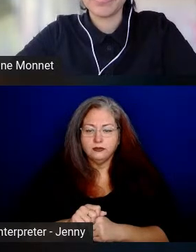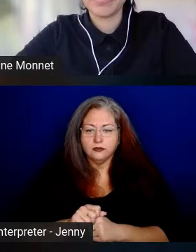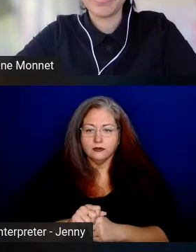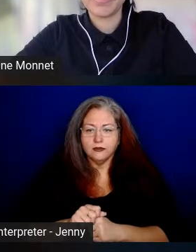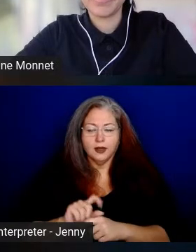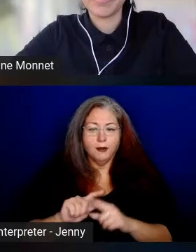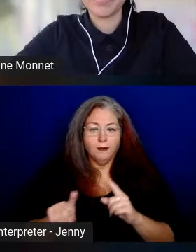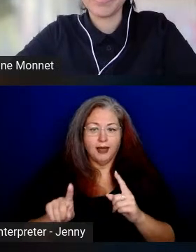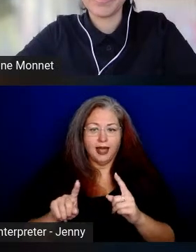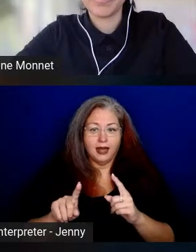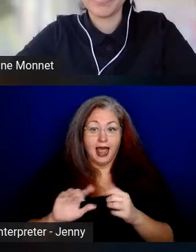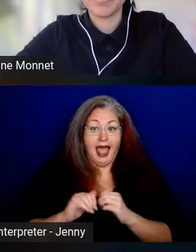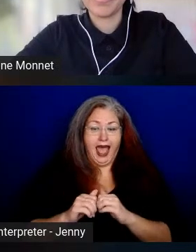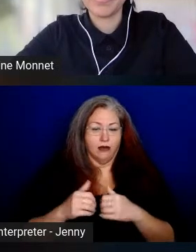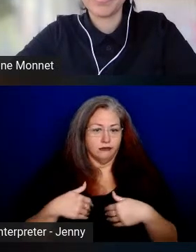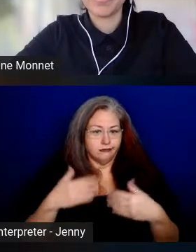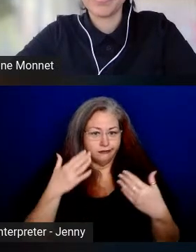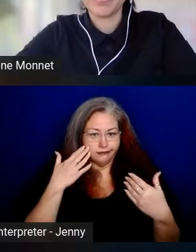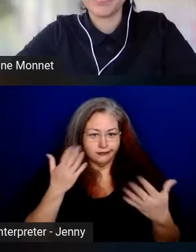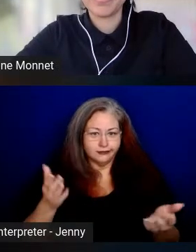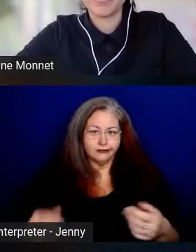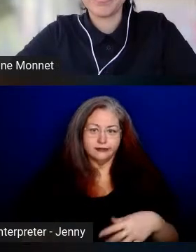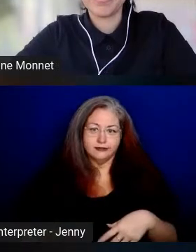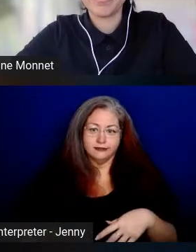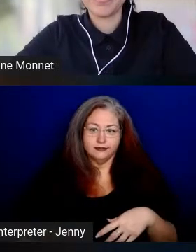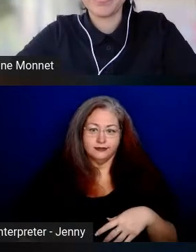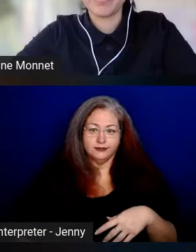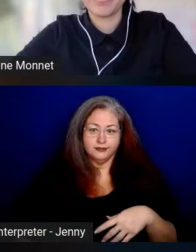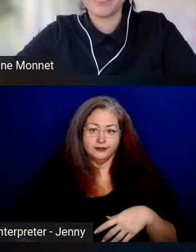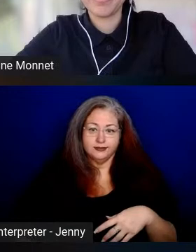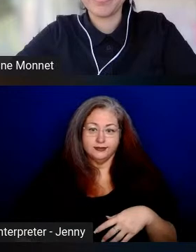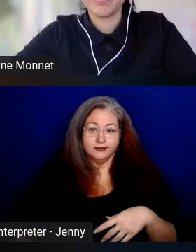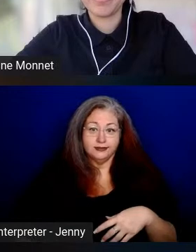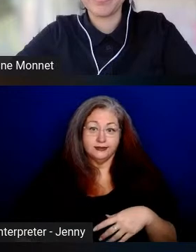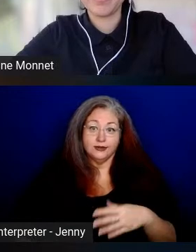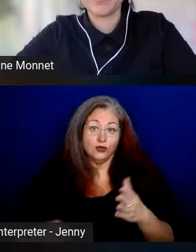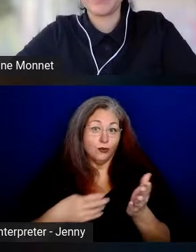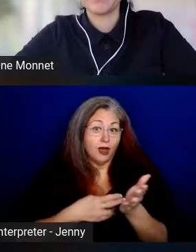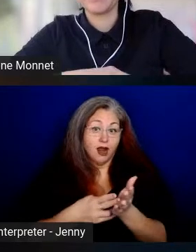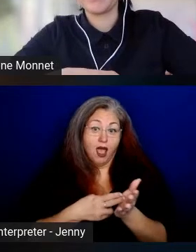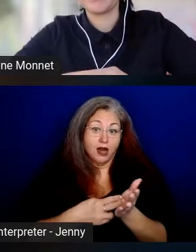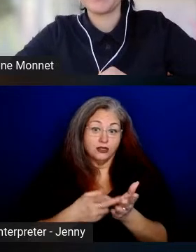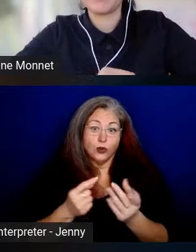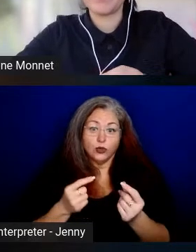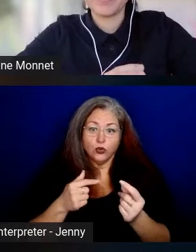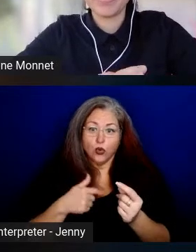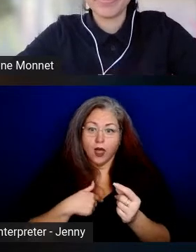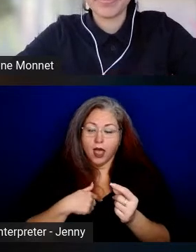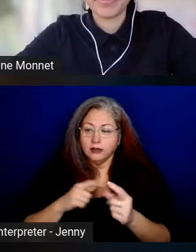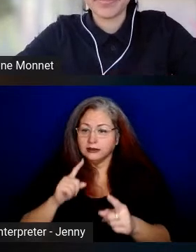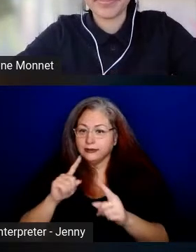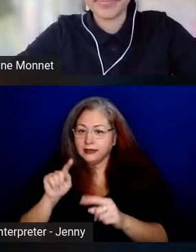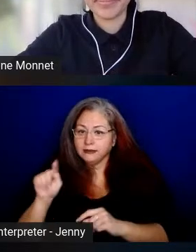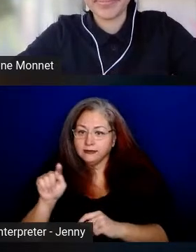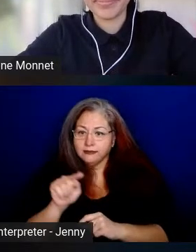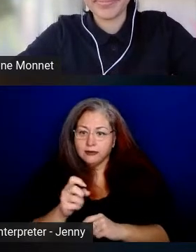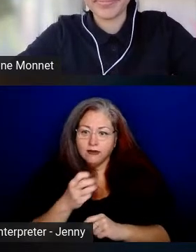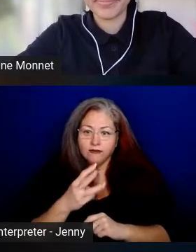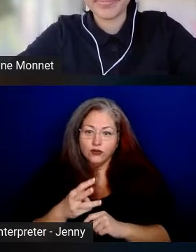I didn't know how to do that. To be honest with you, I started speaking to a few directors,